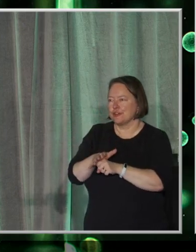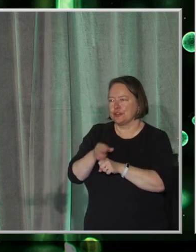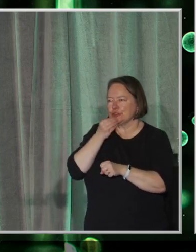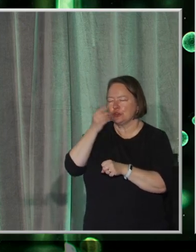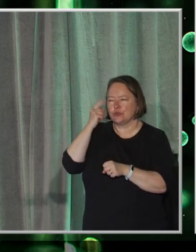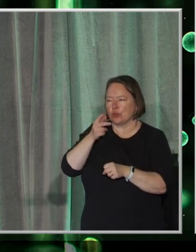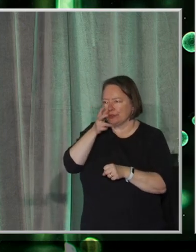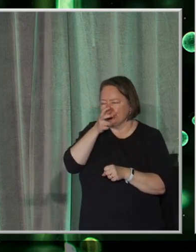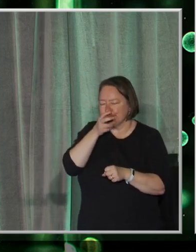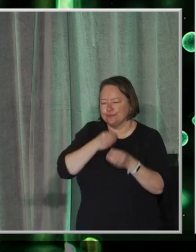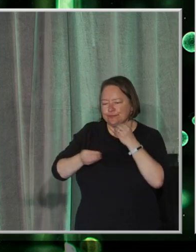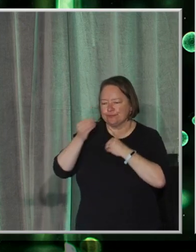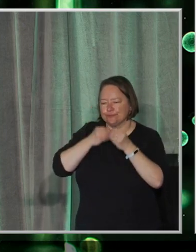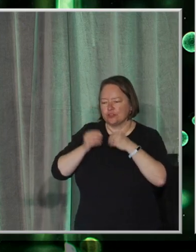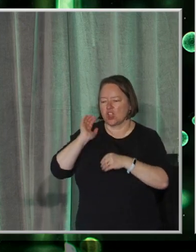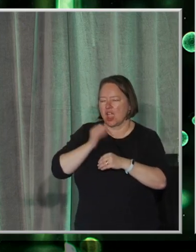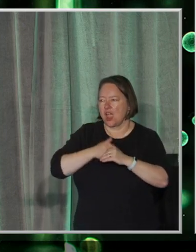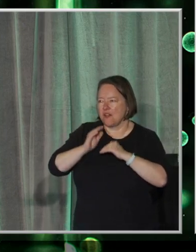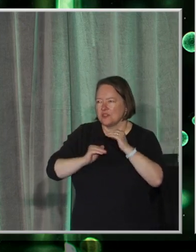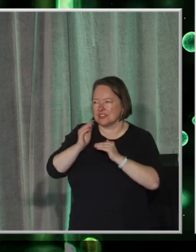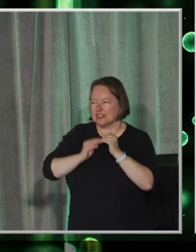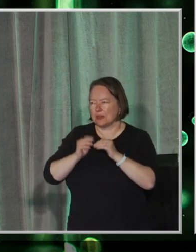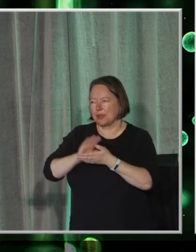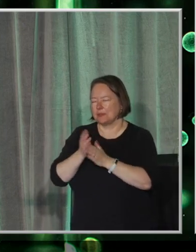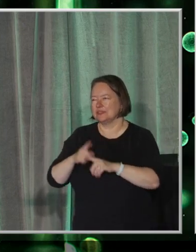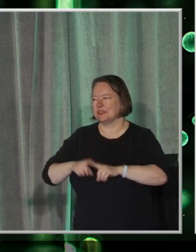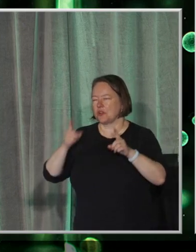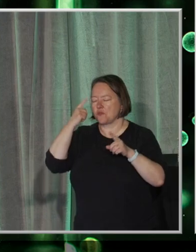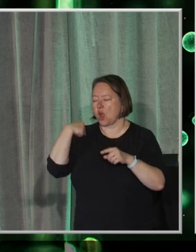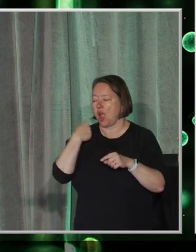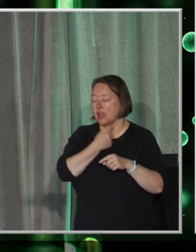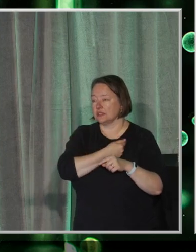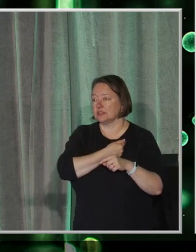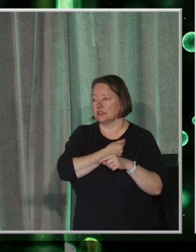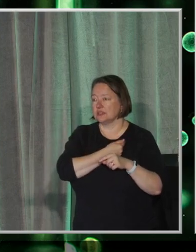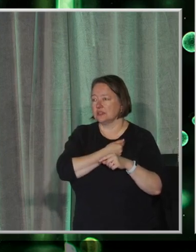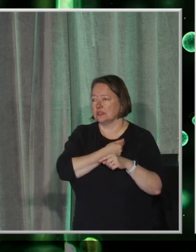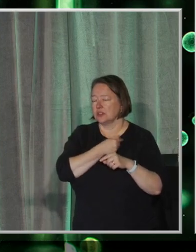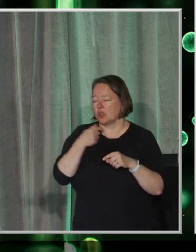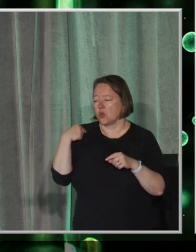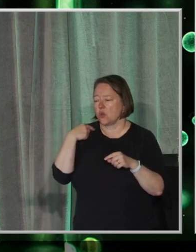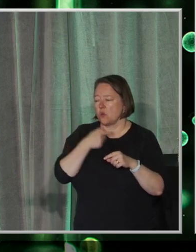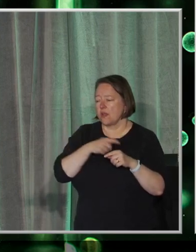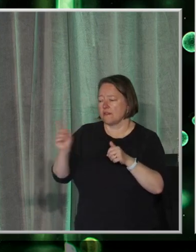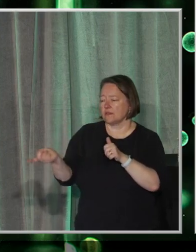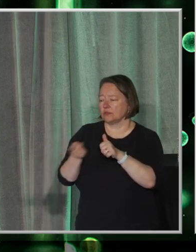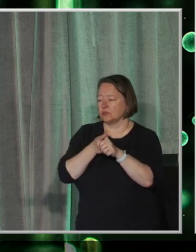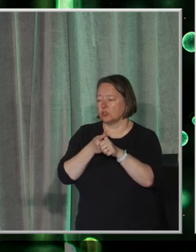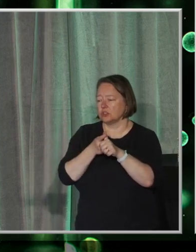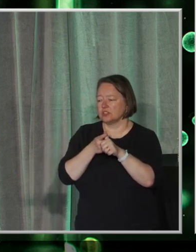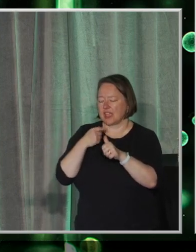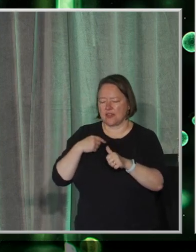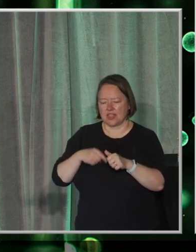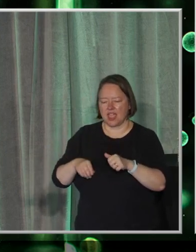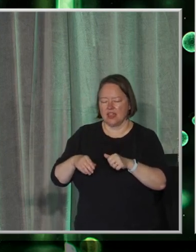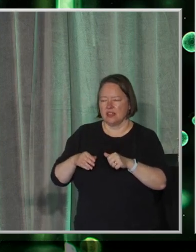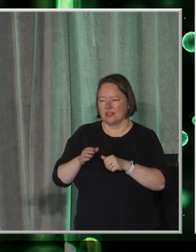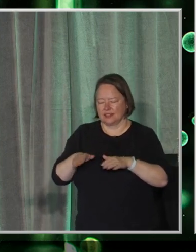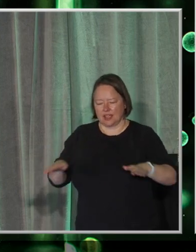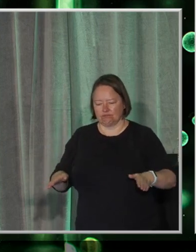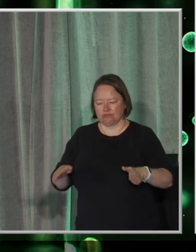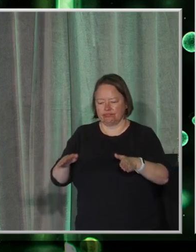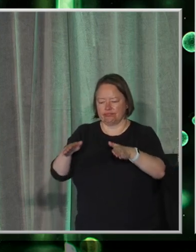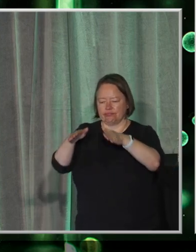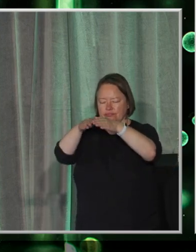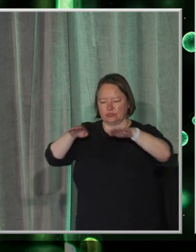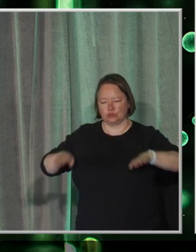insects. So within our facility, it will be different, because for us, we'll be having first and foremost a vertical bed area that will be growing